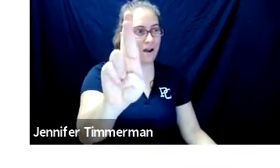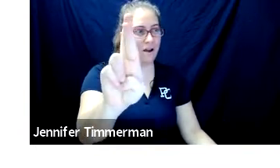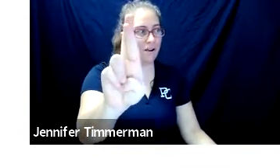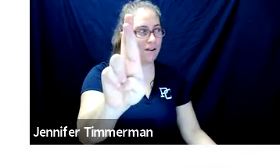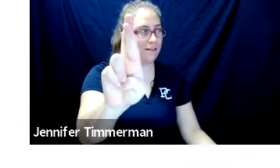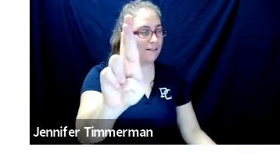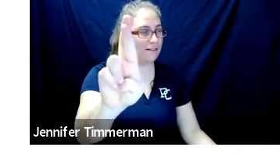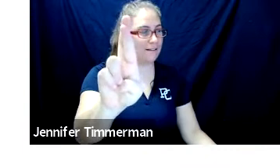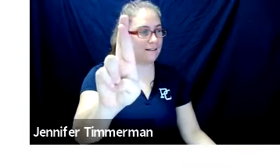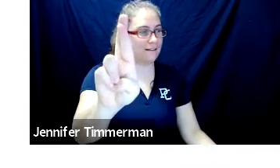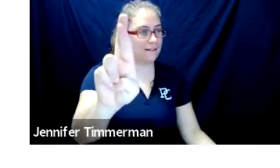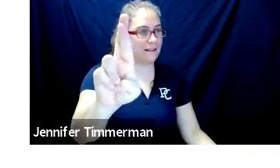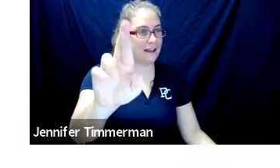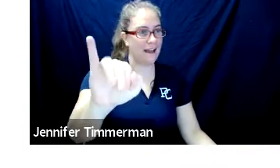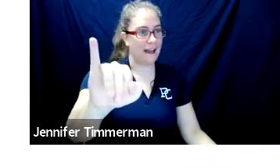R,